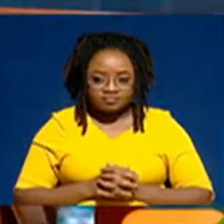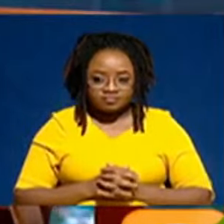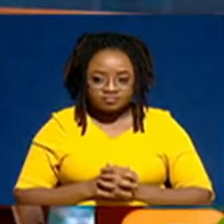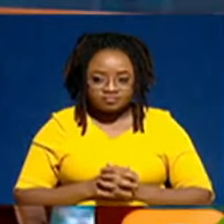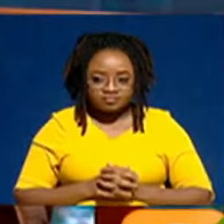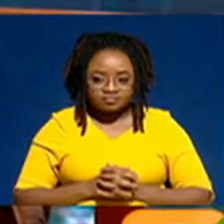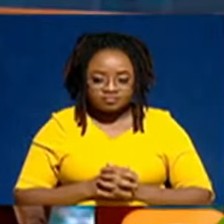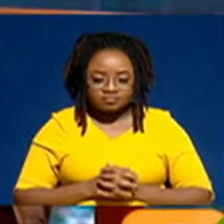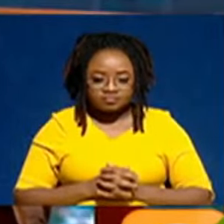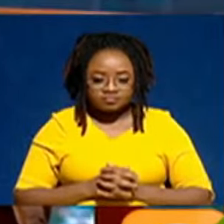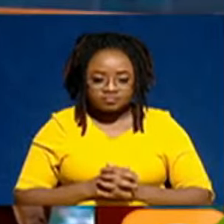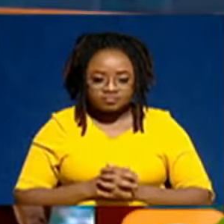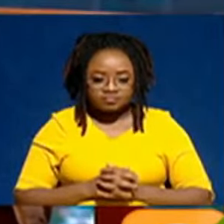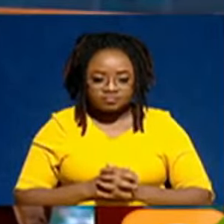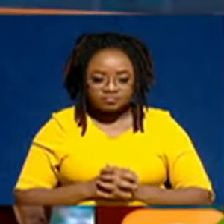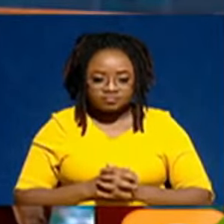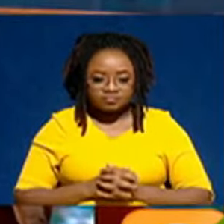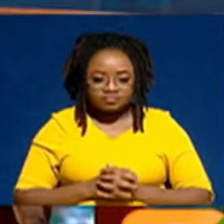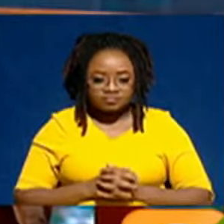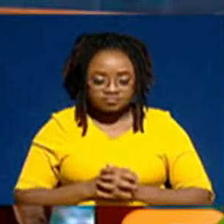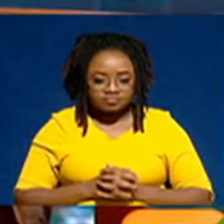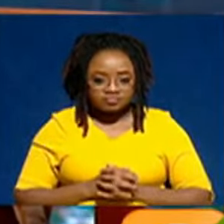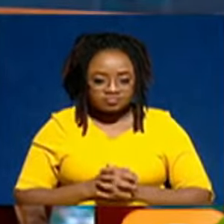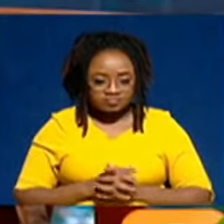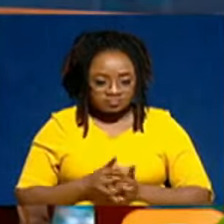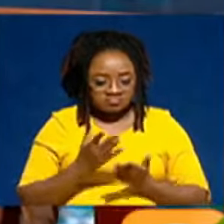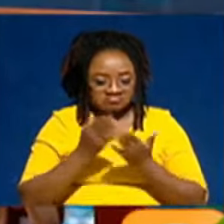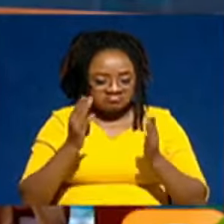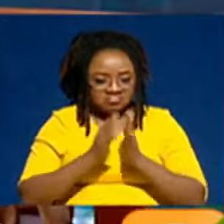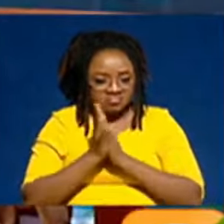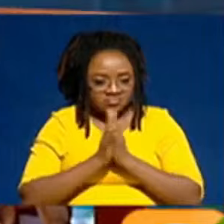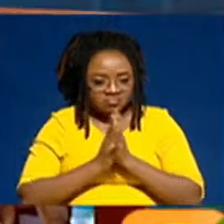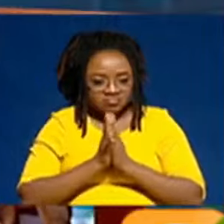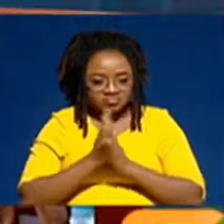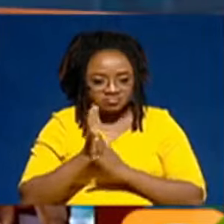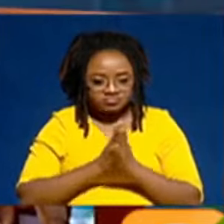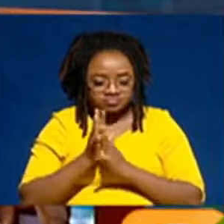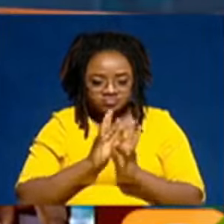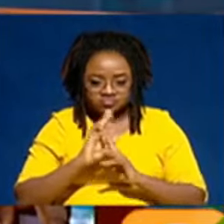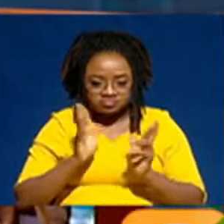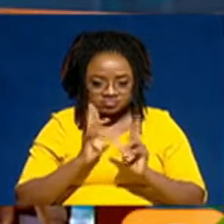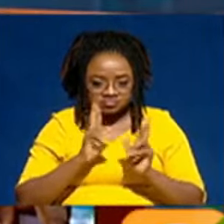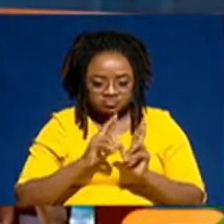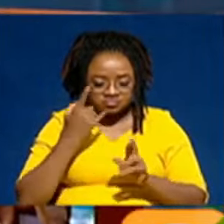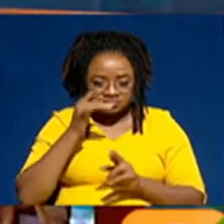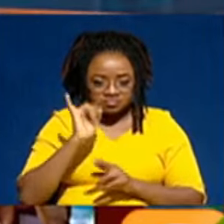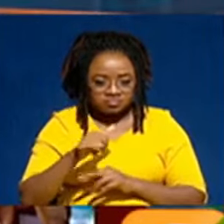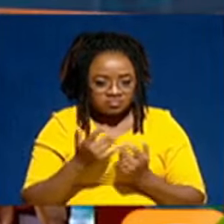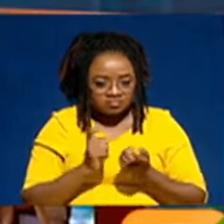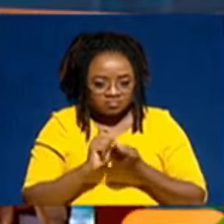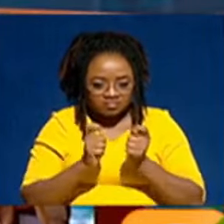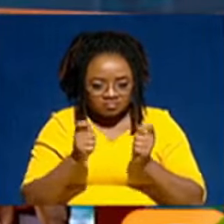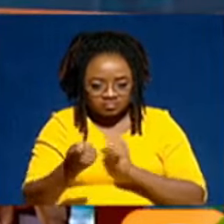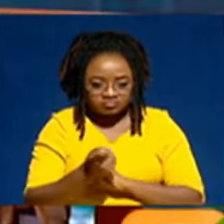the preparedness in terms of a disaster? Mm. If a disaster occurred, there's an earthquake,